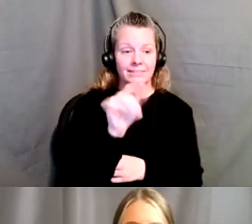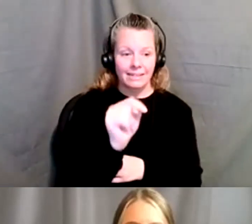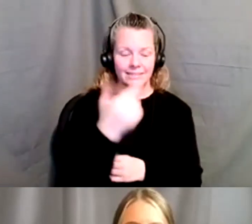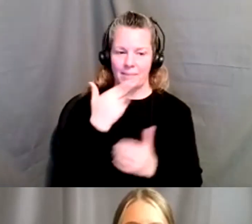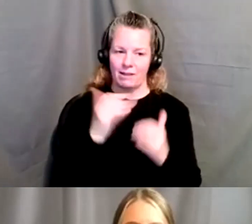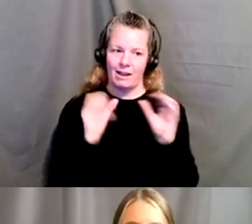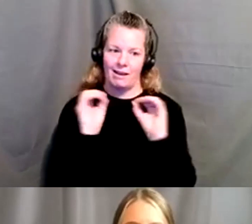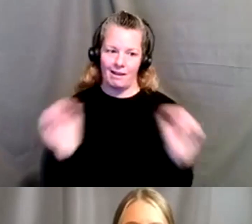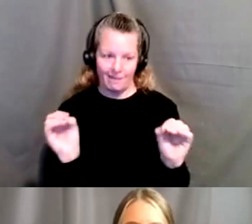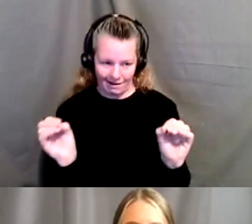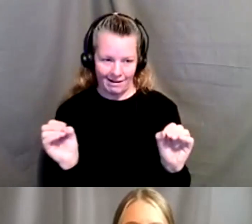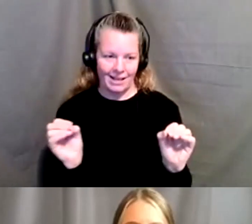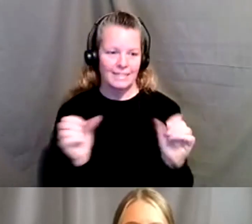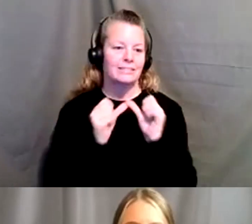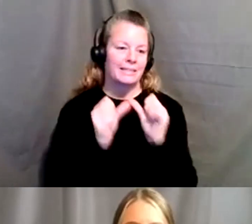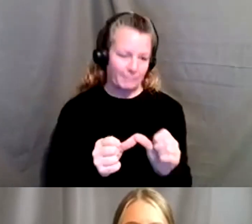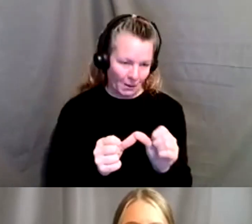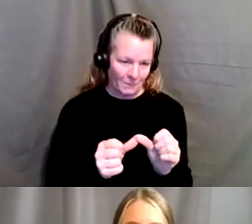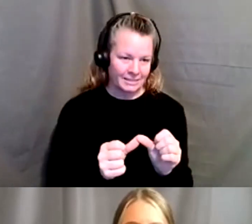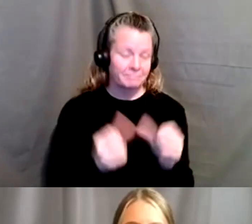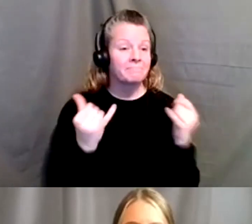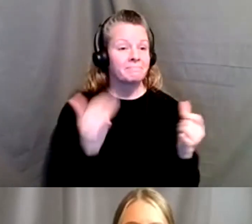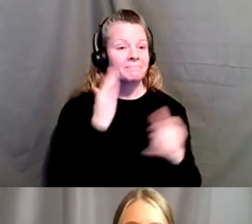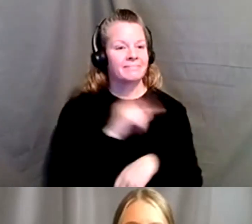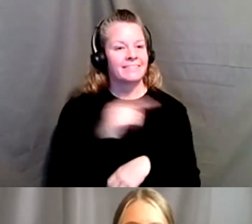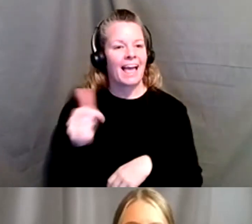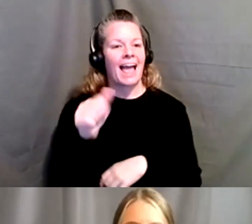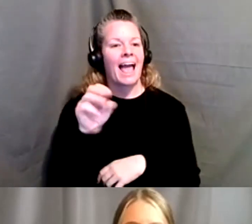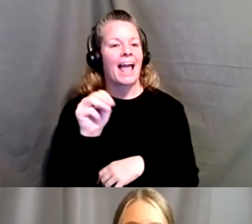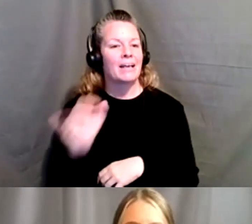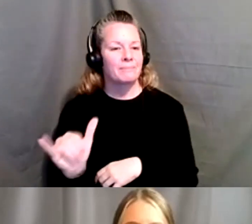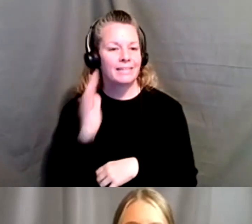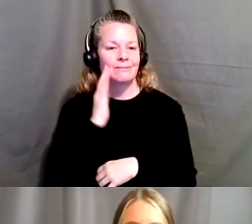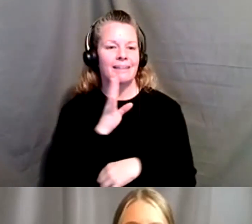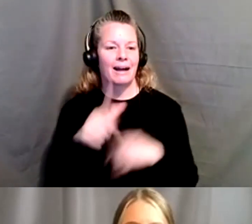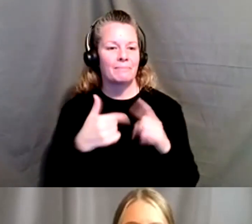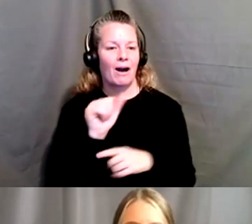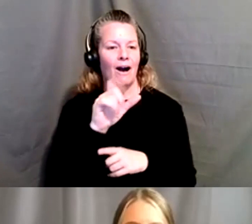learning. And with that, I'm just going to hand it off to Amy, and she'll talk about alt text and social media.